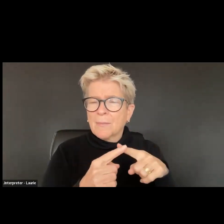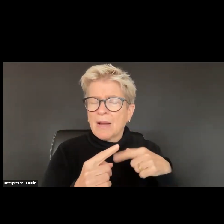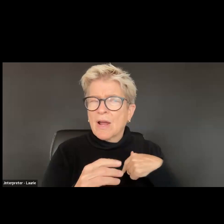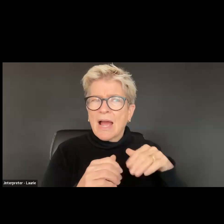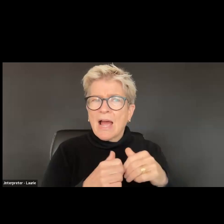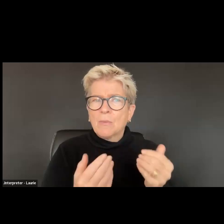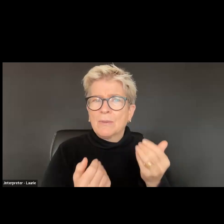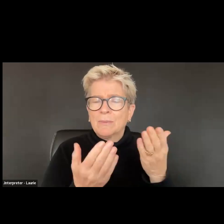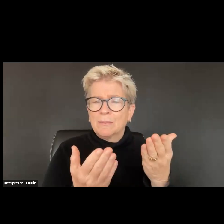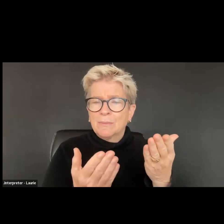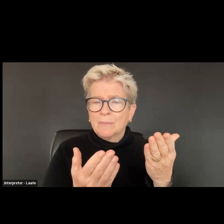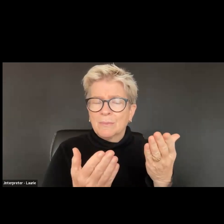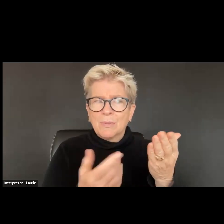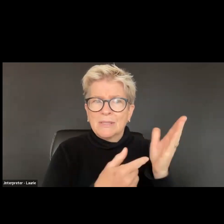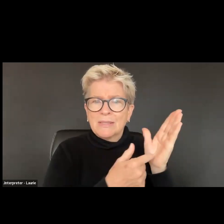presented here?